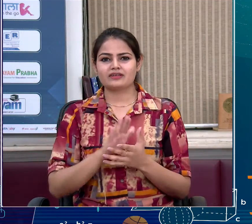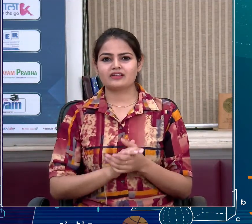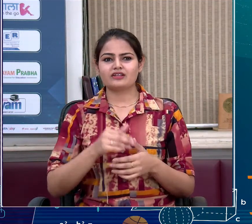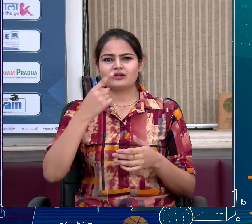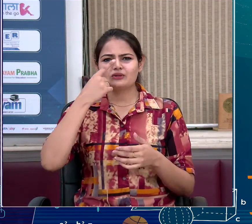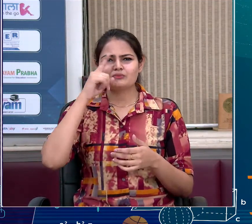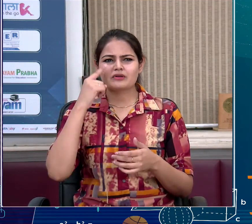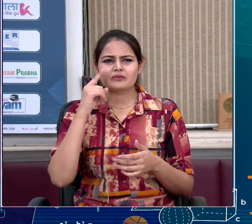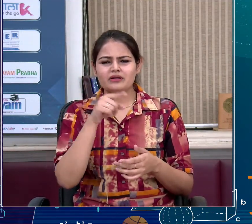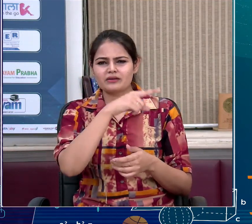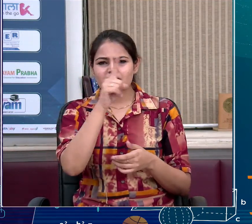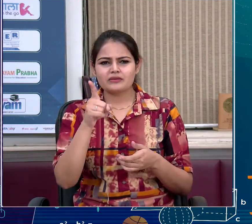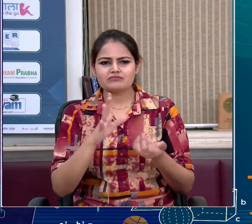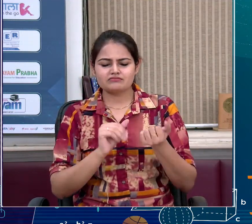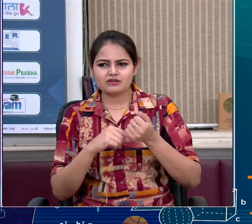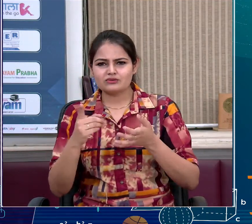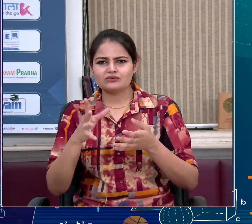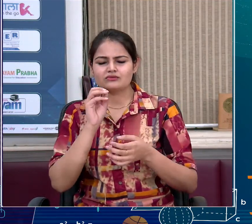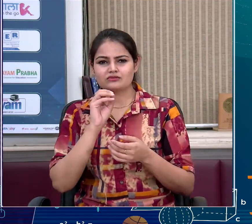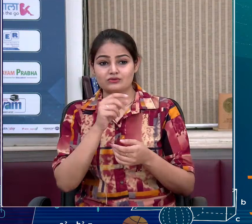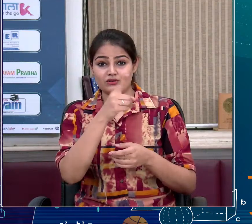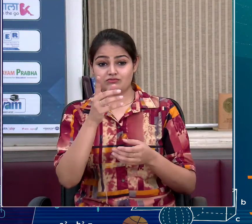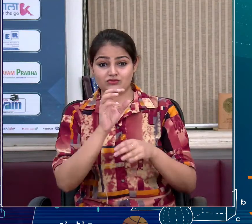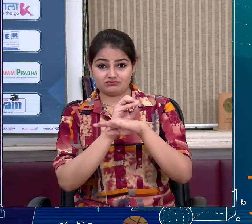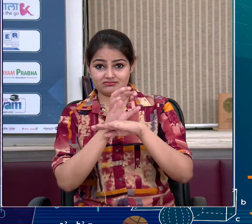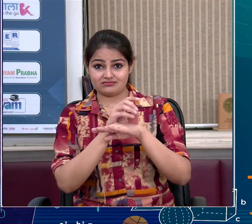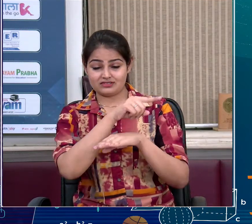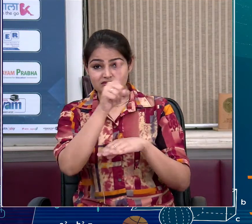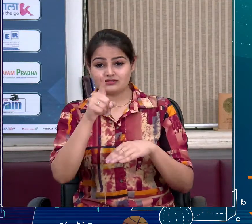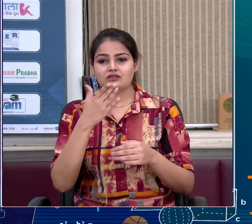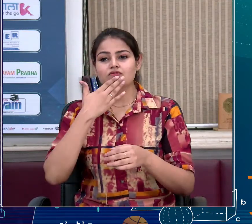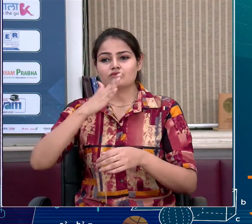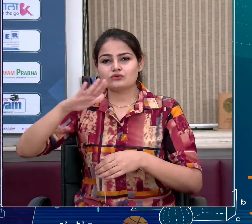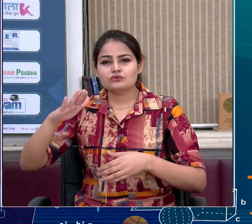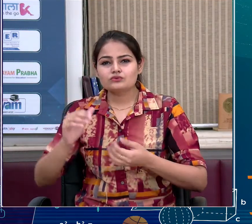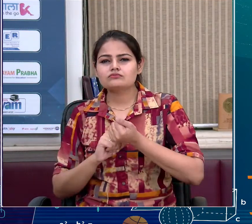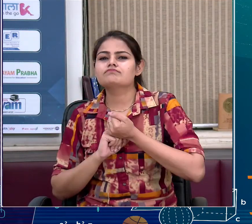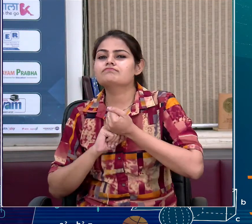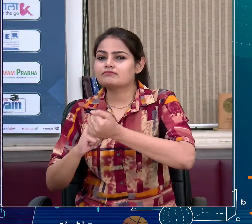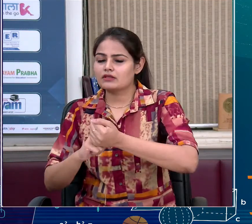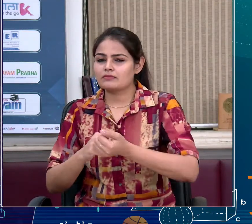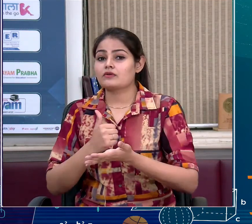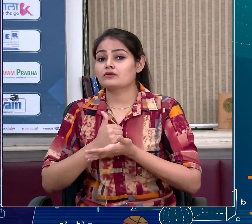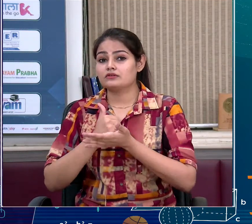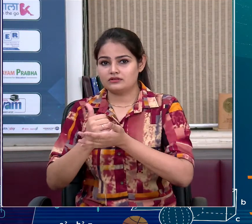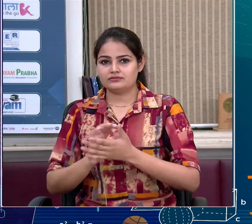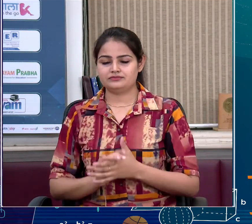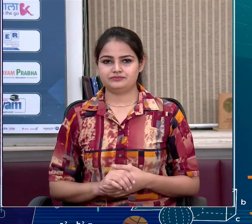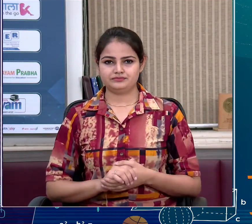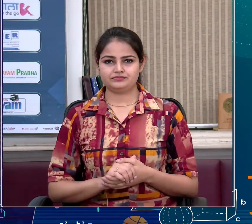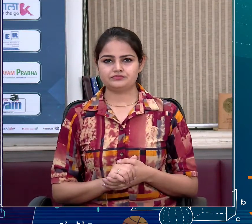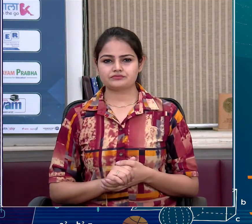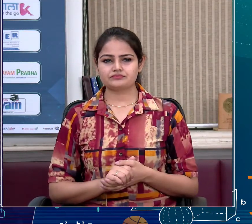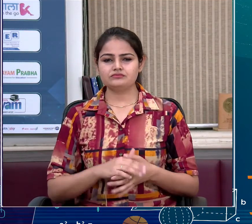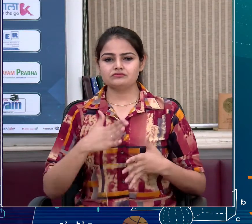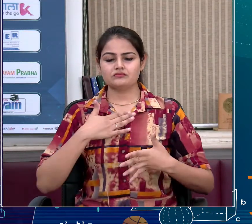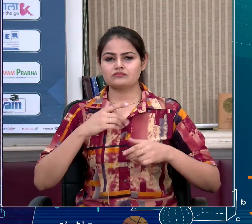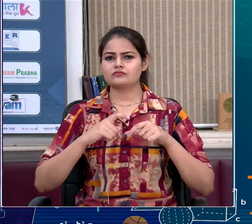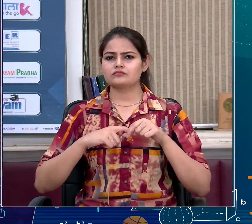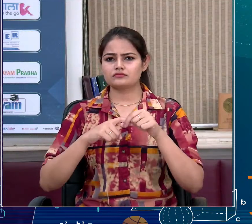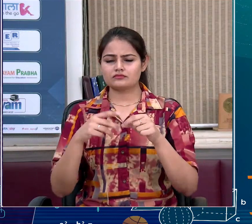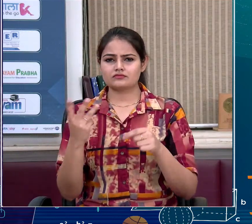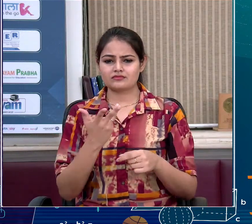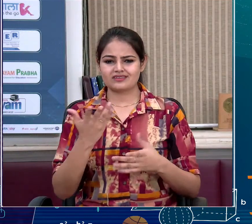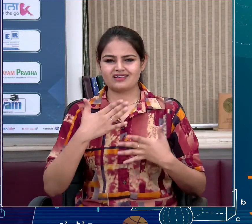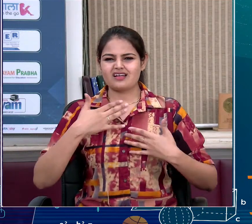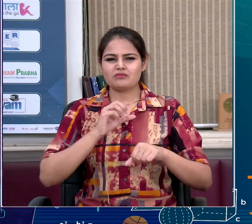home? All right, enhanced skills, are you talking about learning skills? Yes, No, language skills? we are talking about in terms of language only because